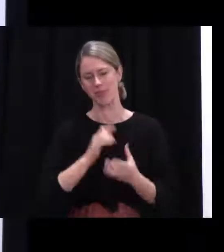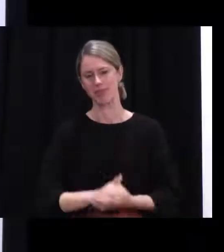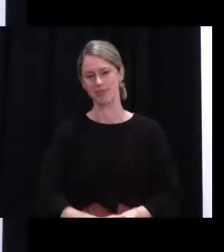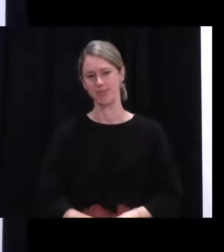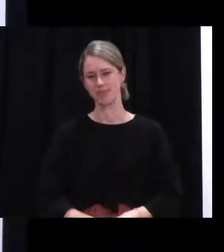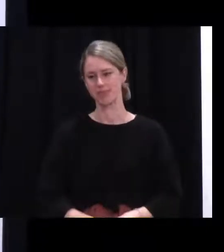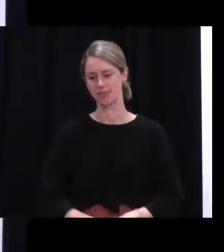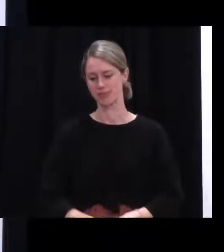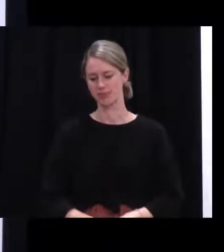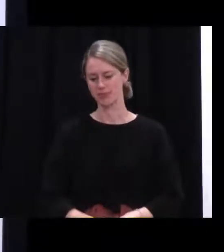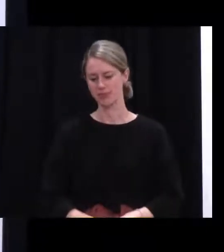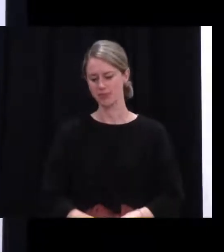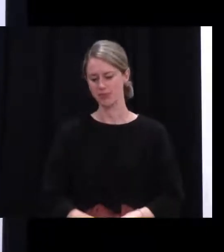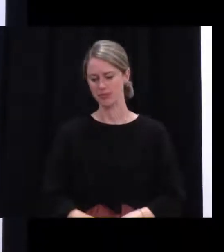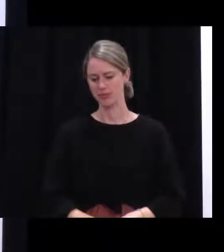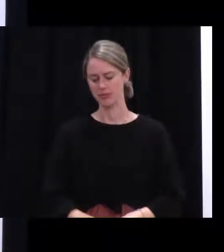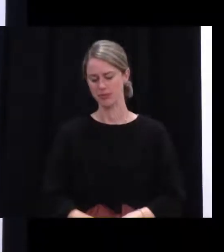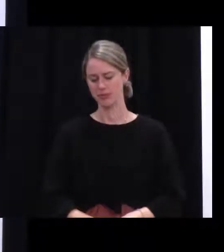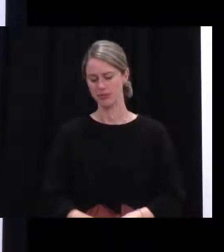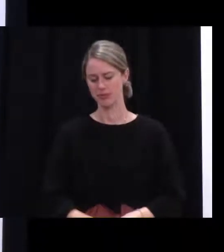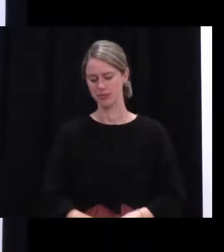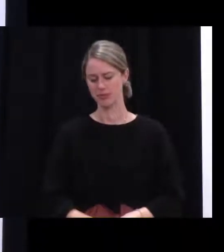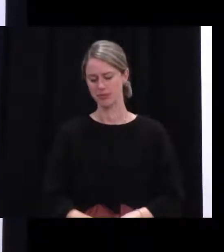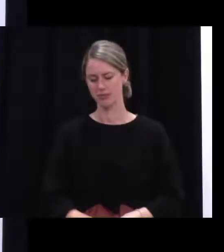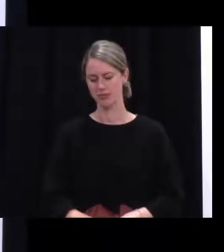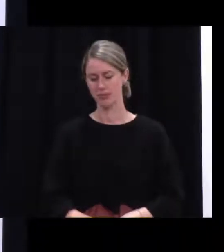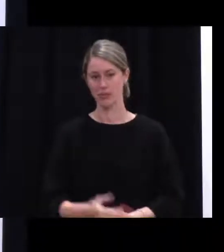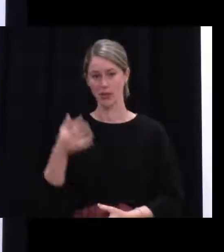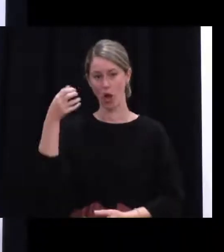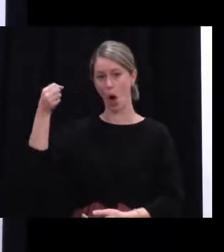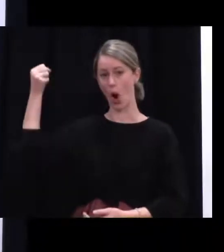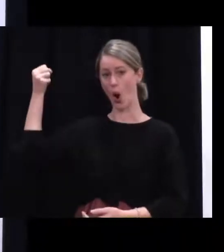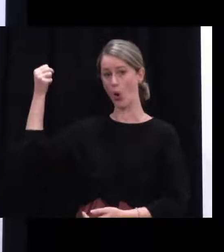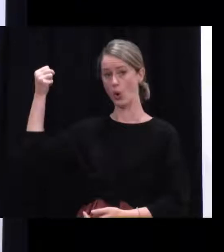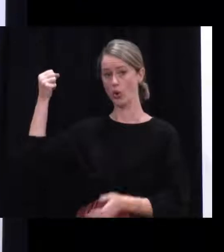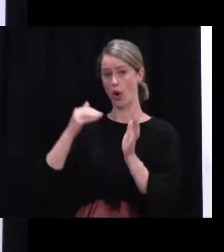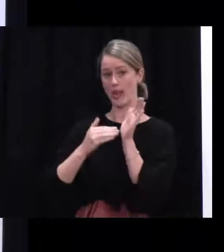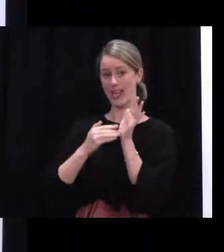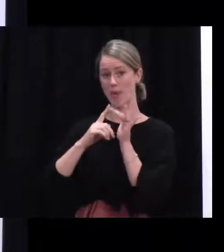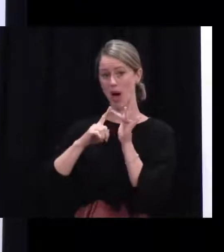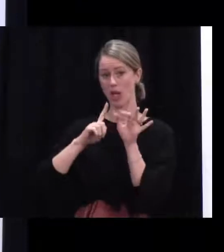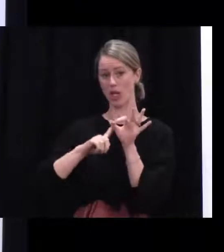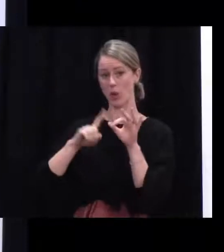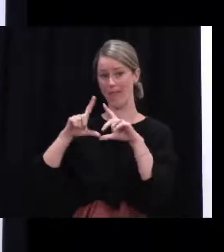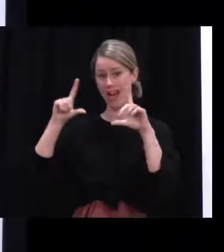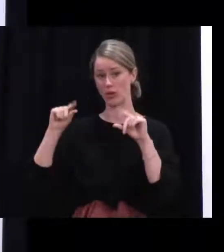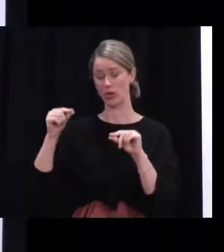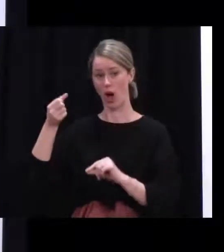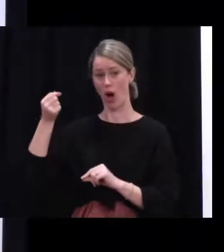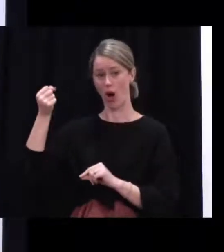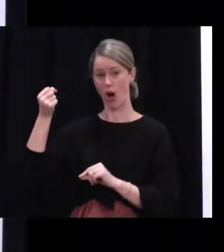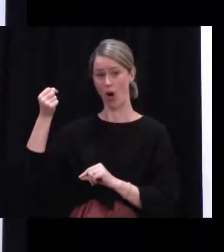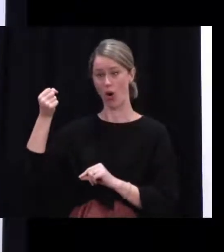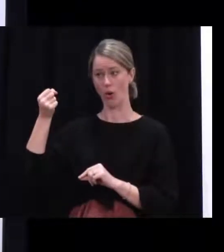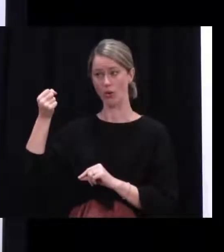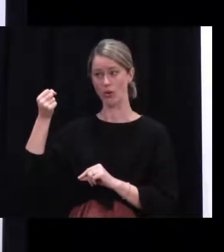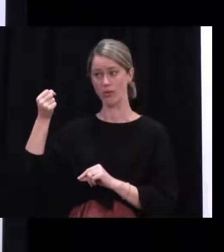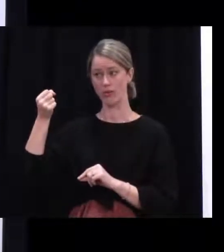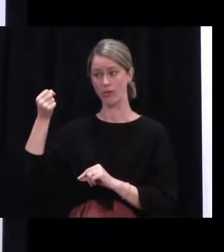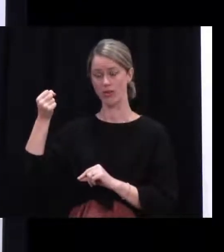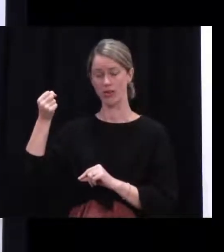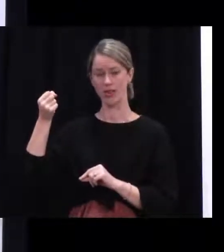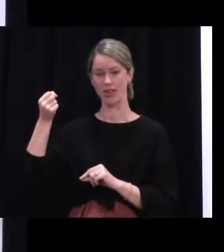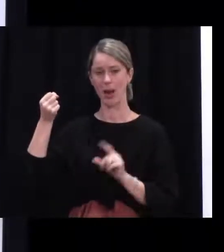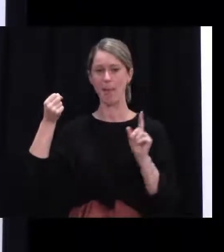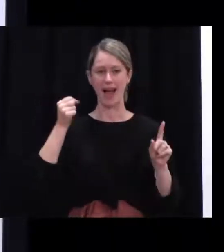them. I do want to stress that the pause on releasing further vouchers does not pause